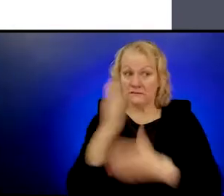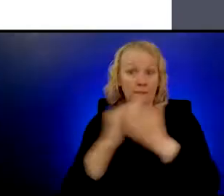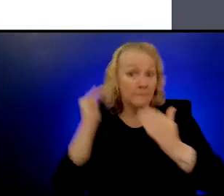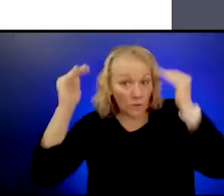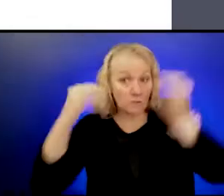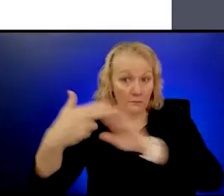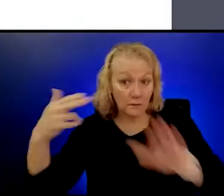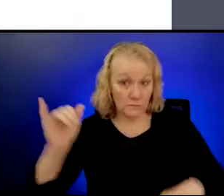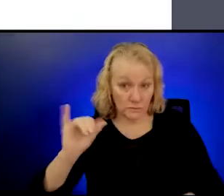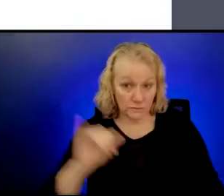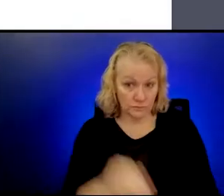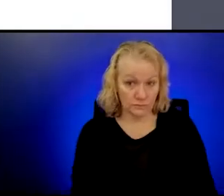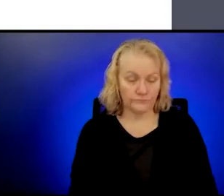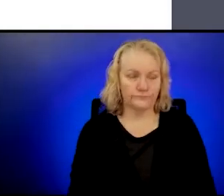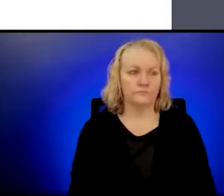well.